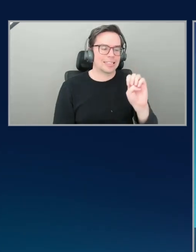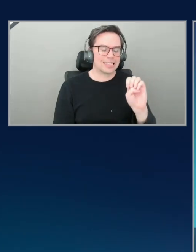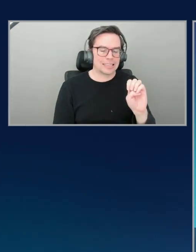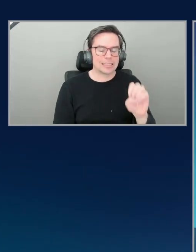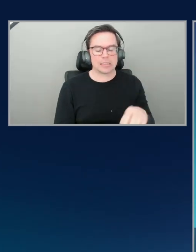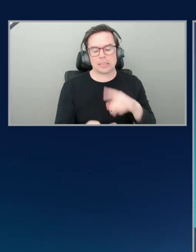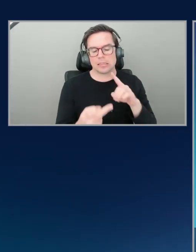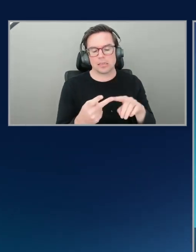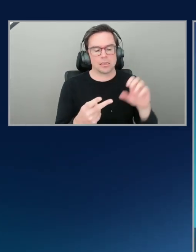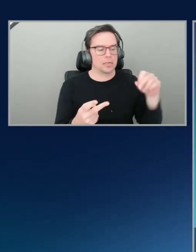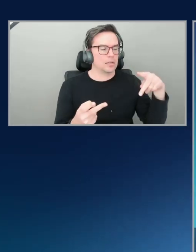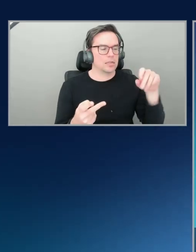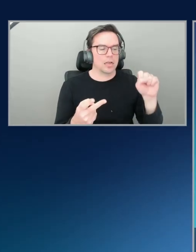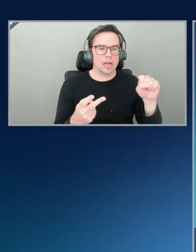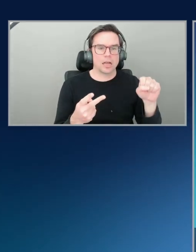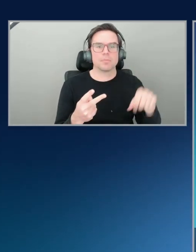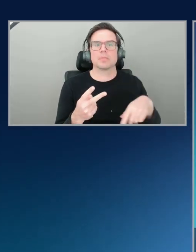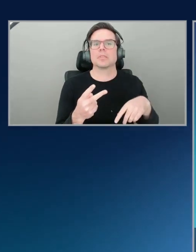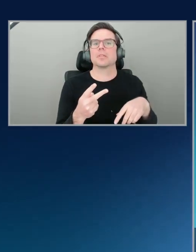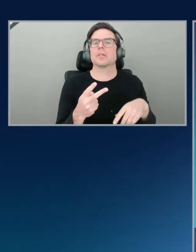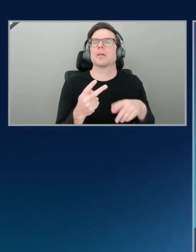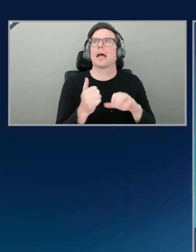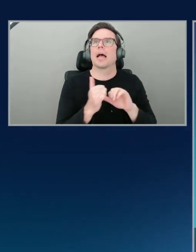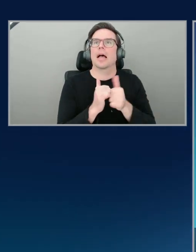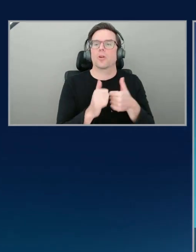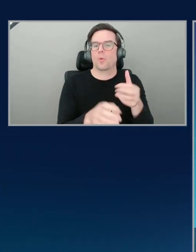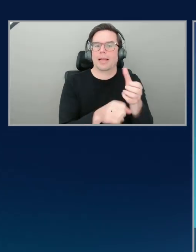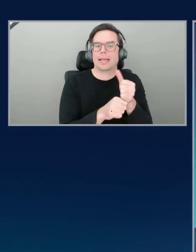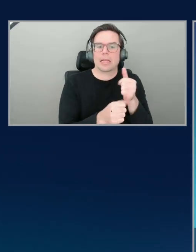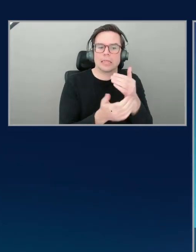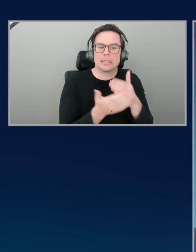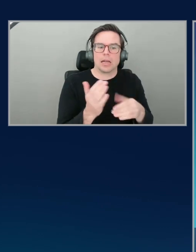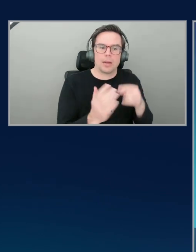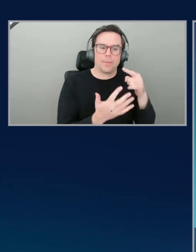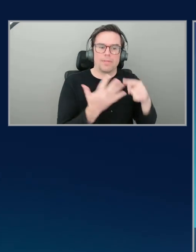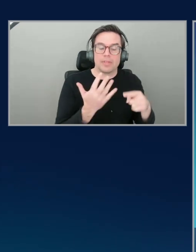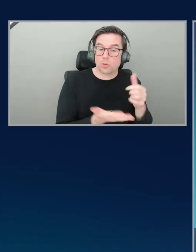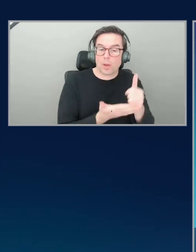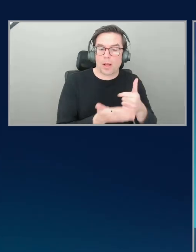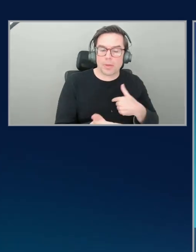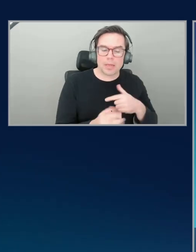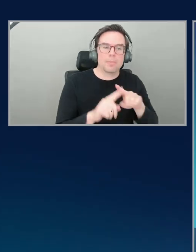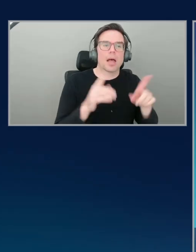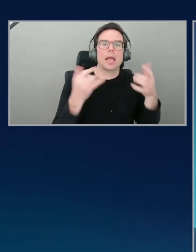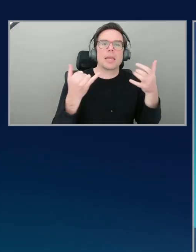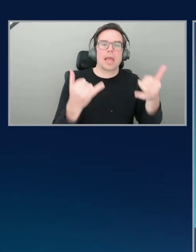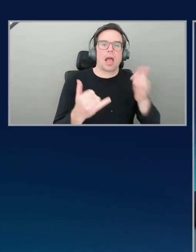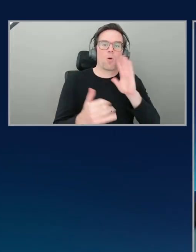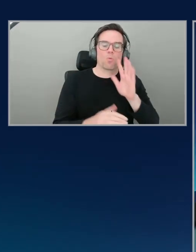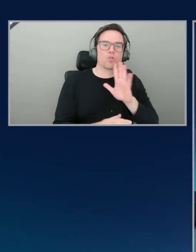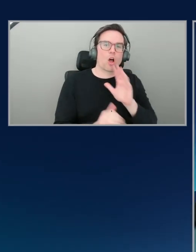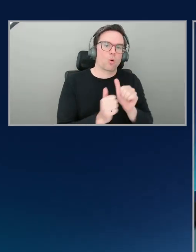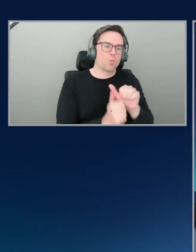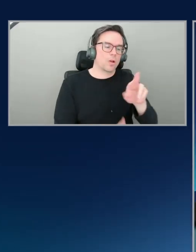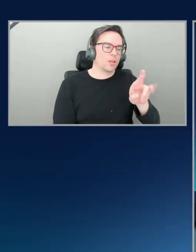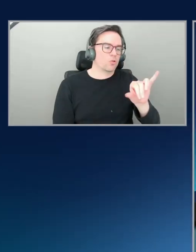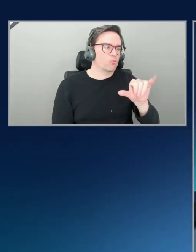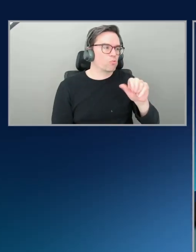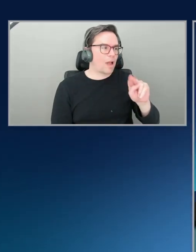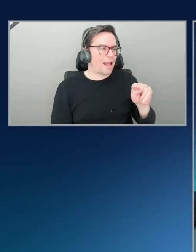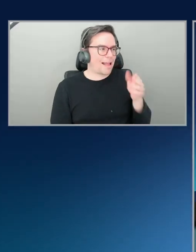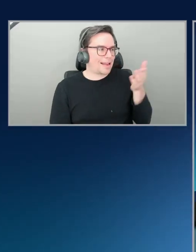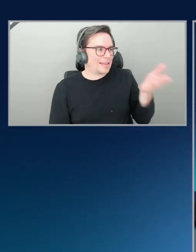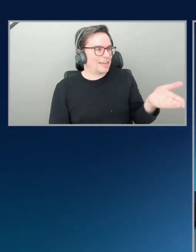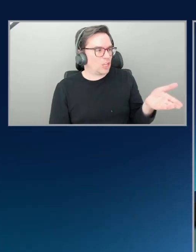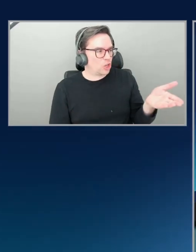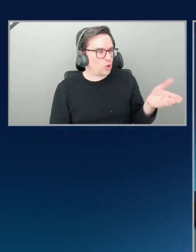do I get some of this to help me out? But now we're going to talk with Ryan down here more about like when